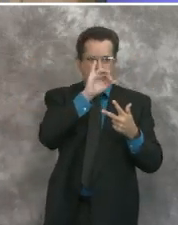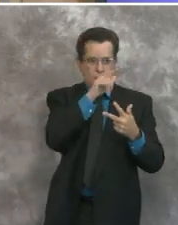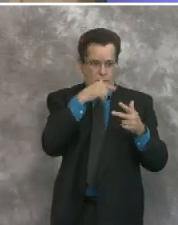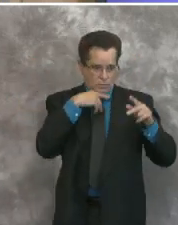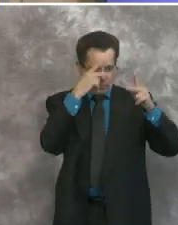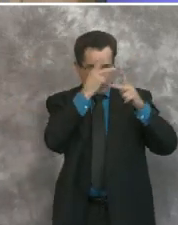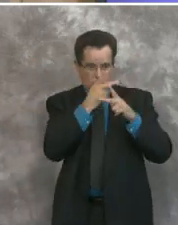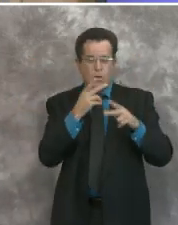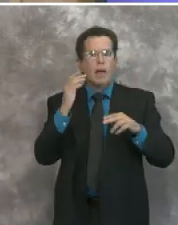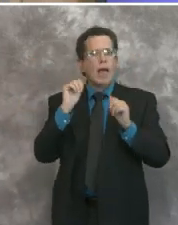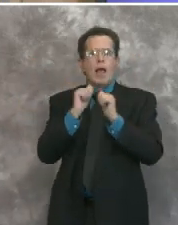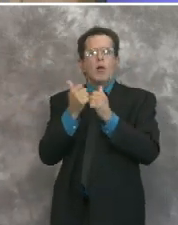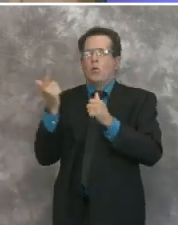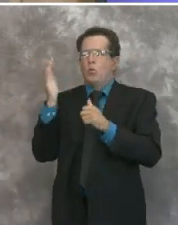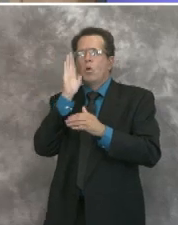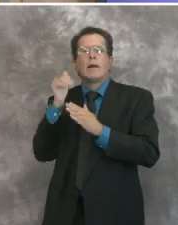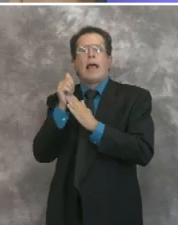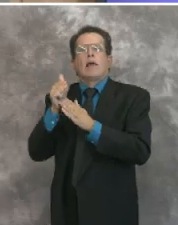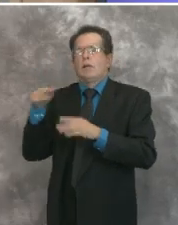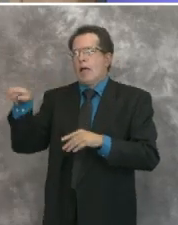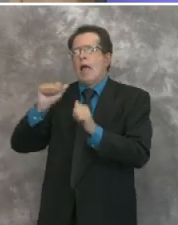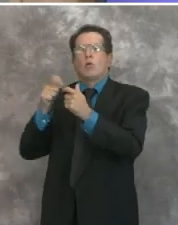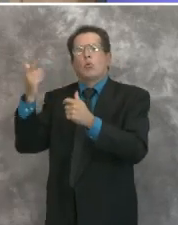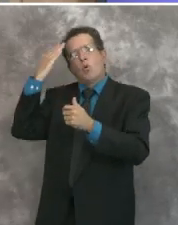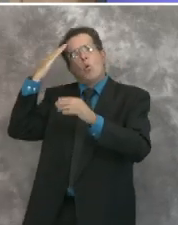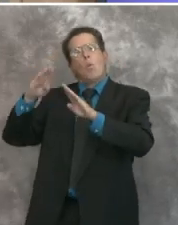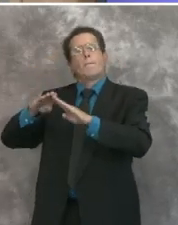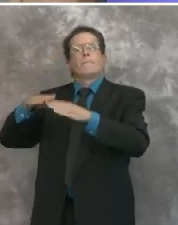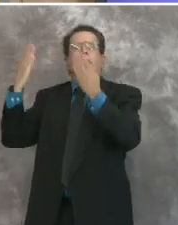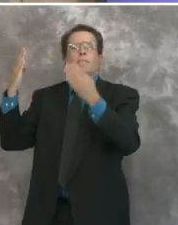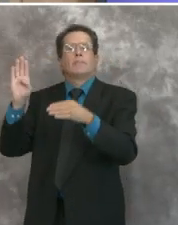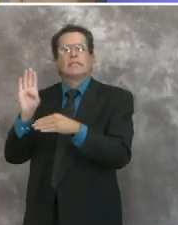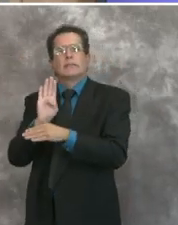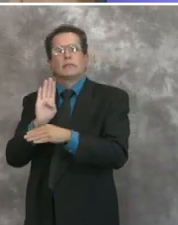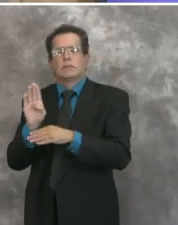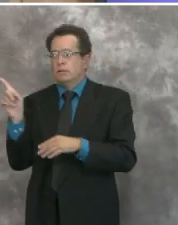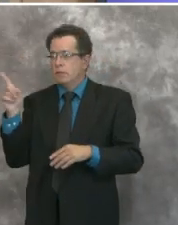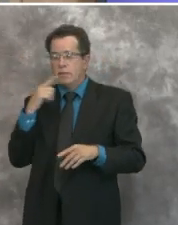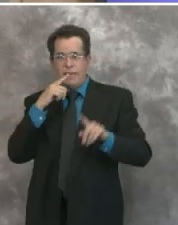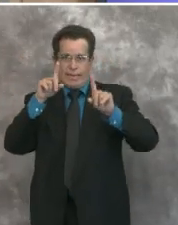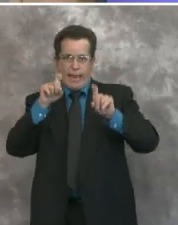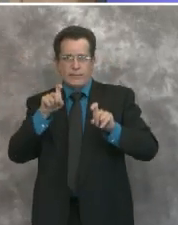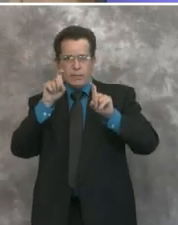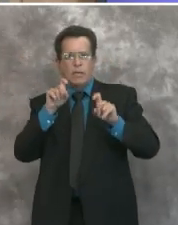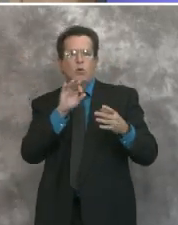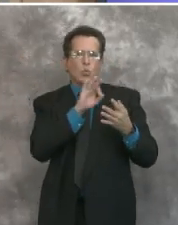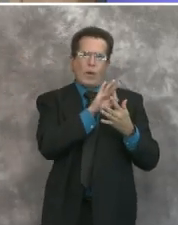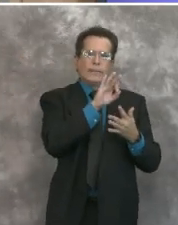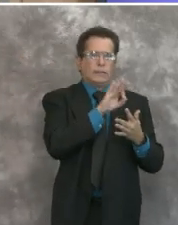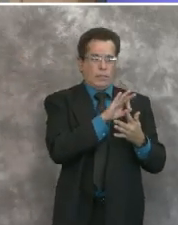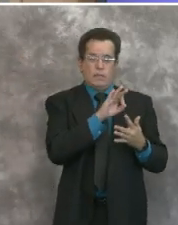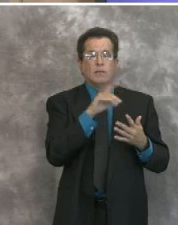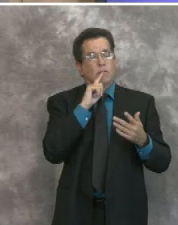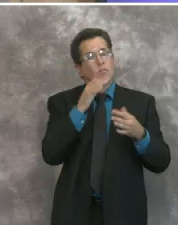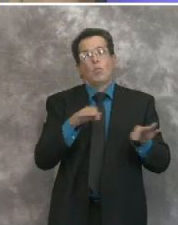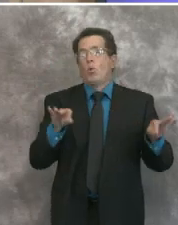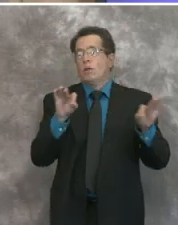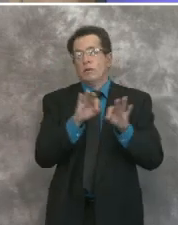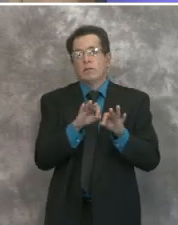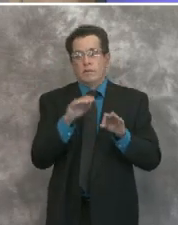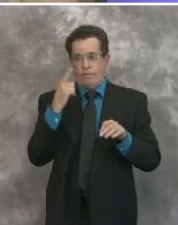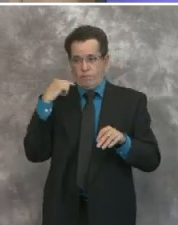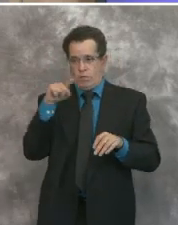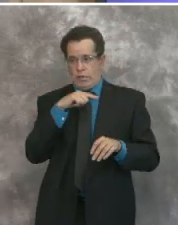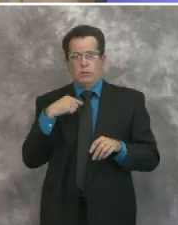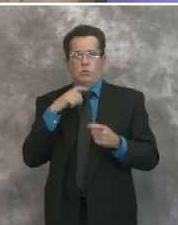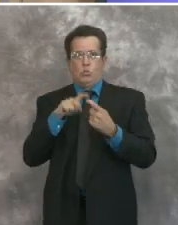to open more businesses? Well, testing and tracing is really going to be a foundational cornerstone in the adapting to